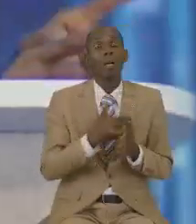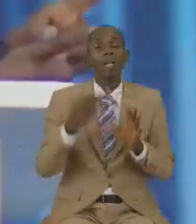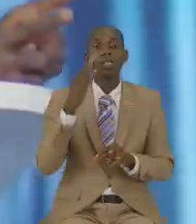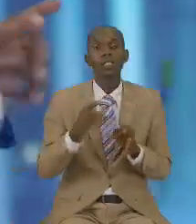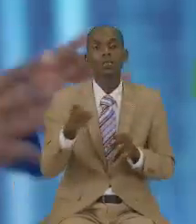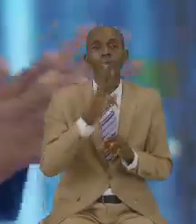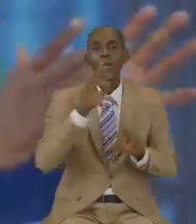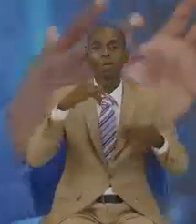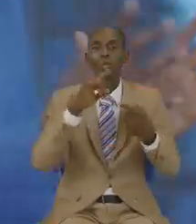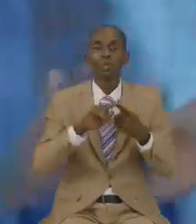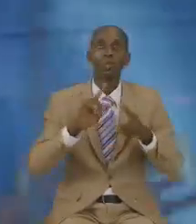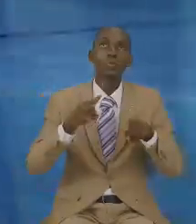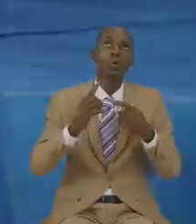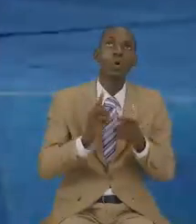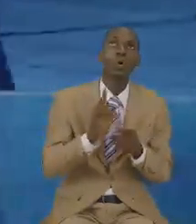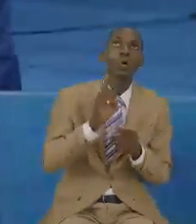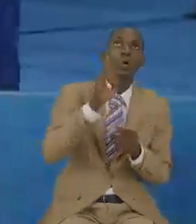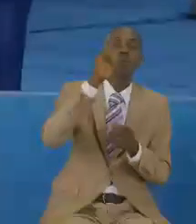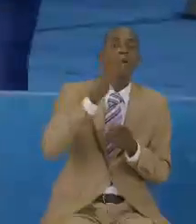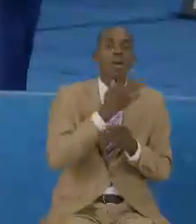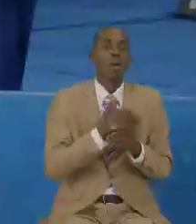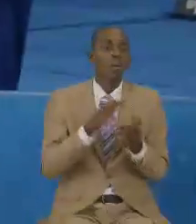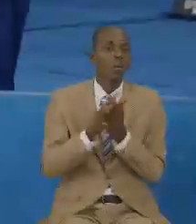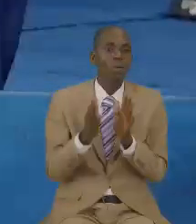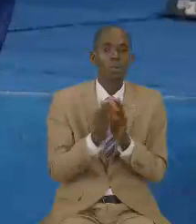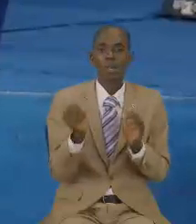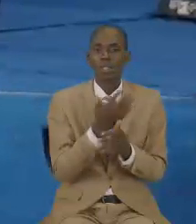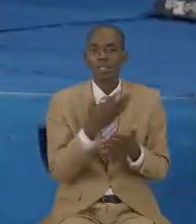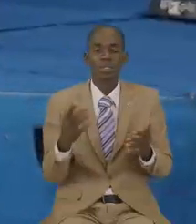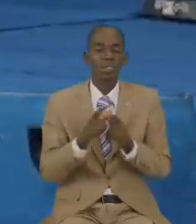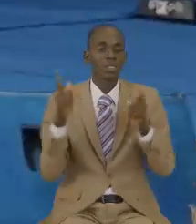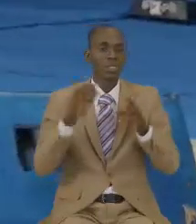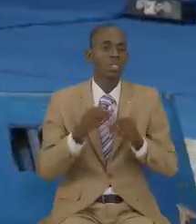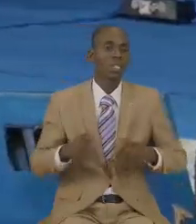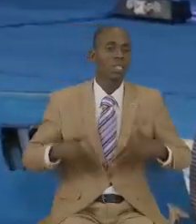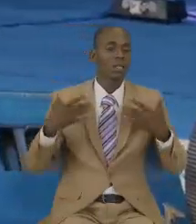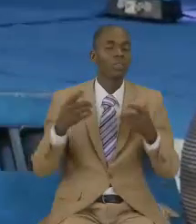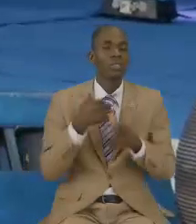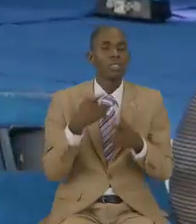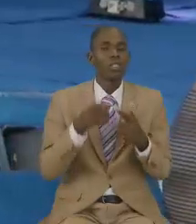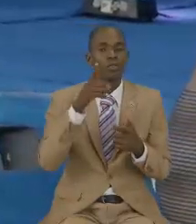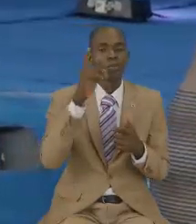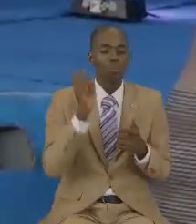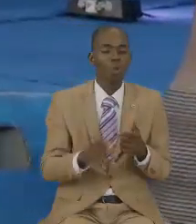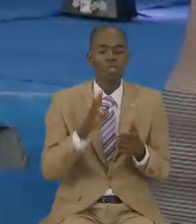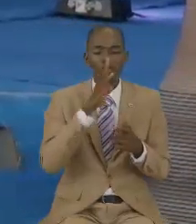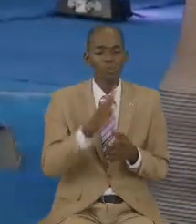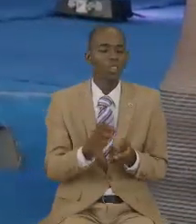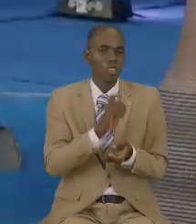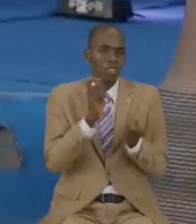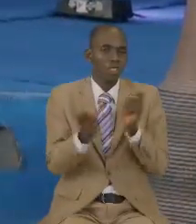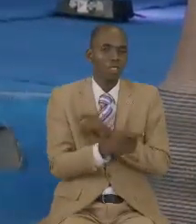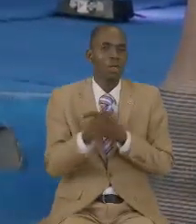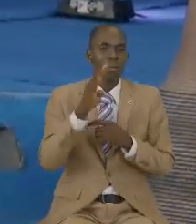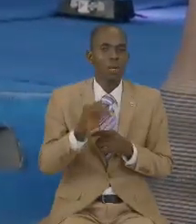go up and amount to anything at all, then you must be transformed by the renewing of your